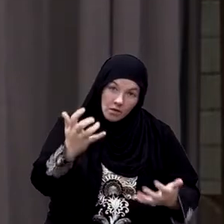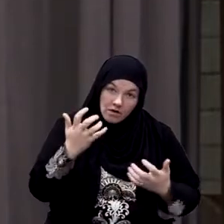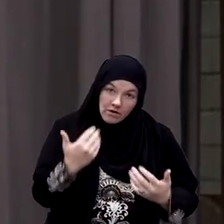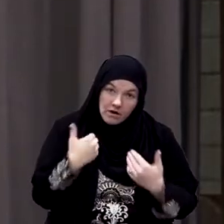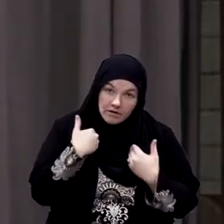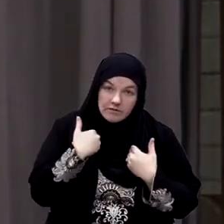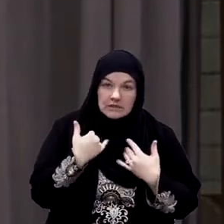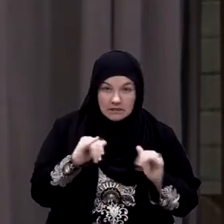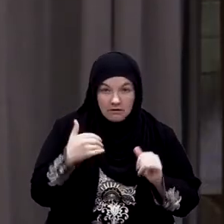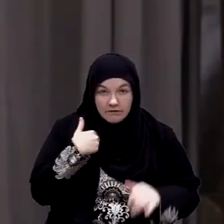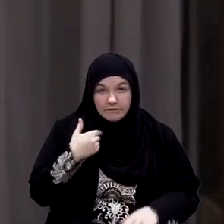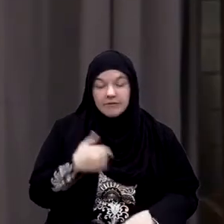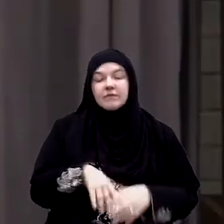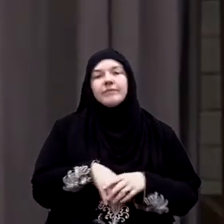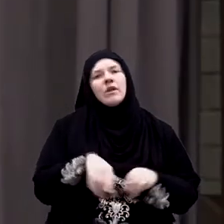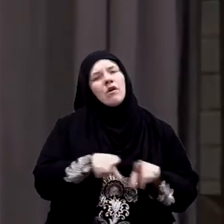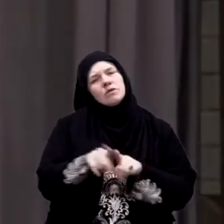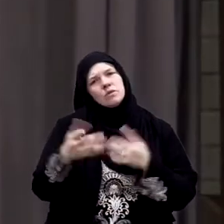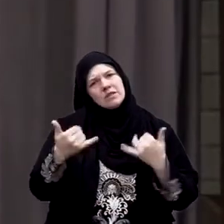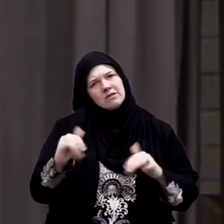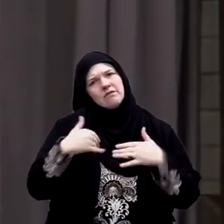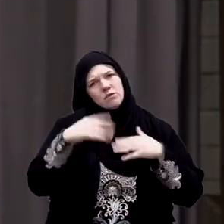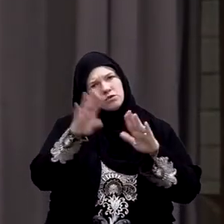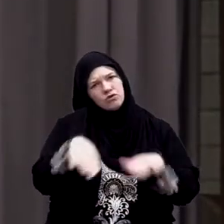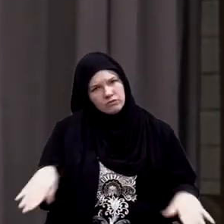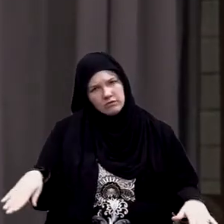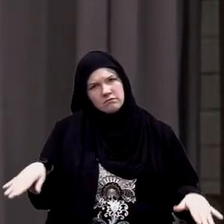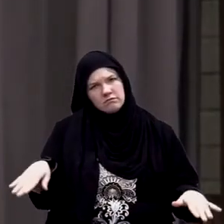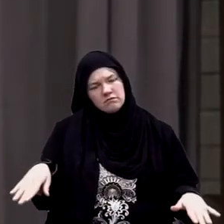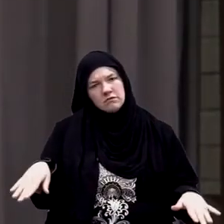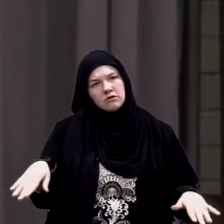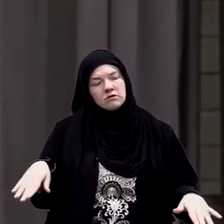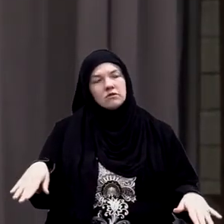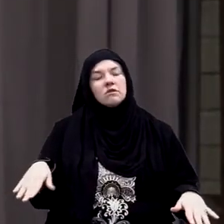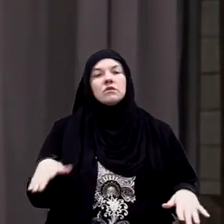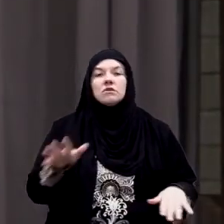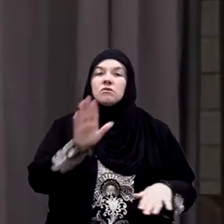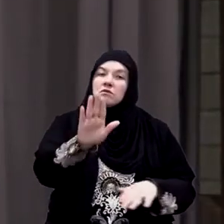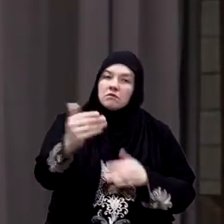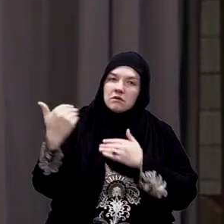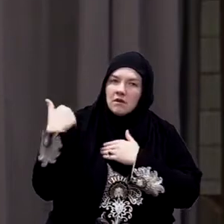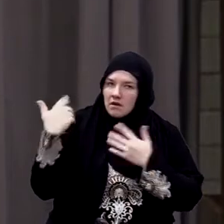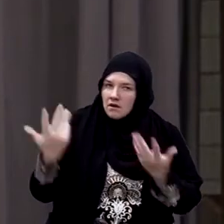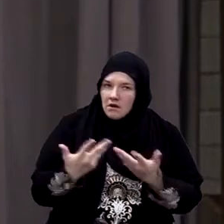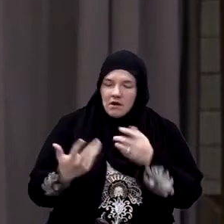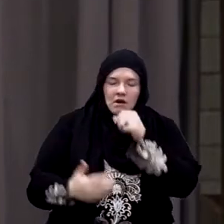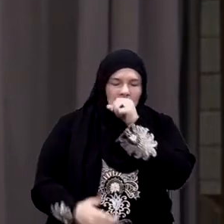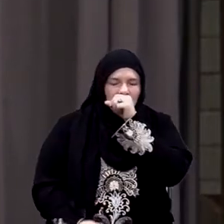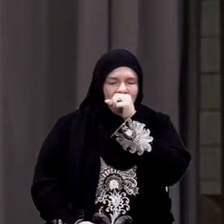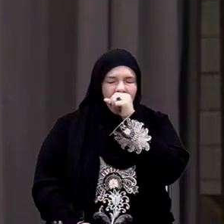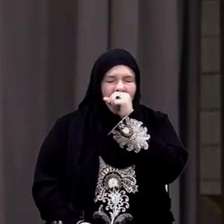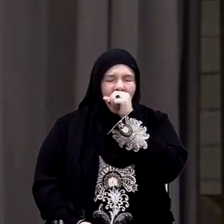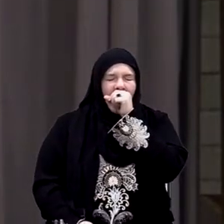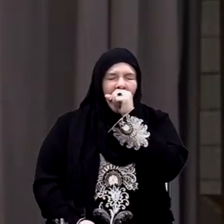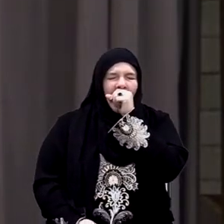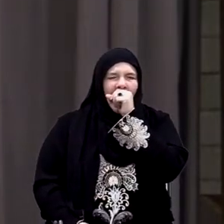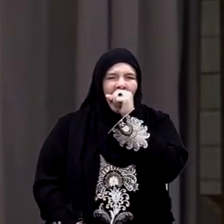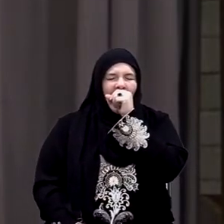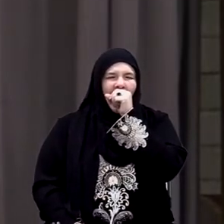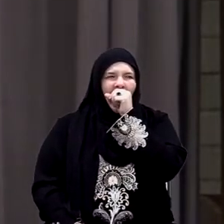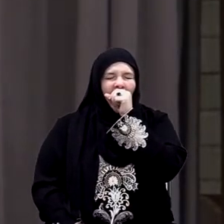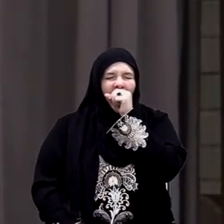it, and you still have your children. So the task is either we recopy